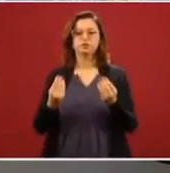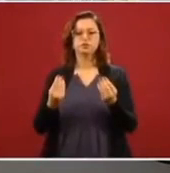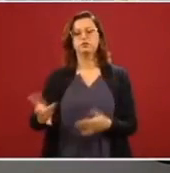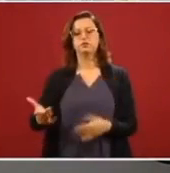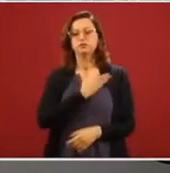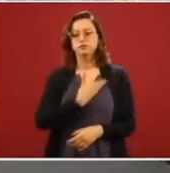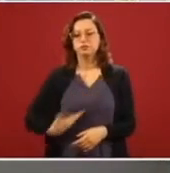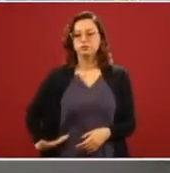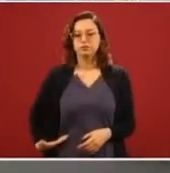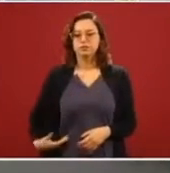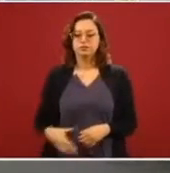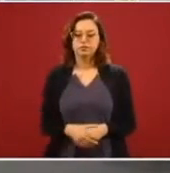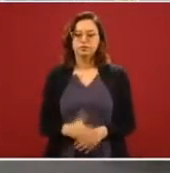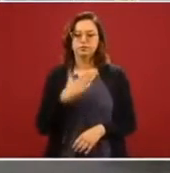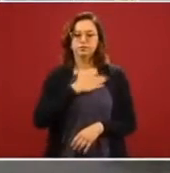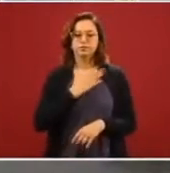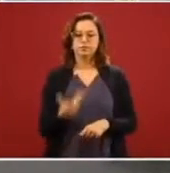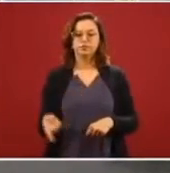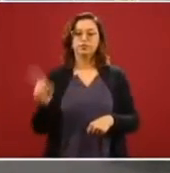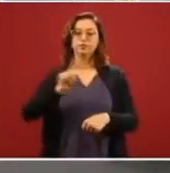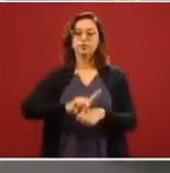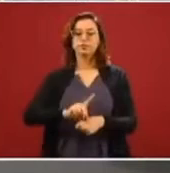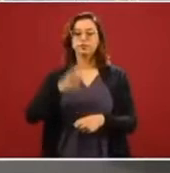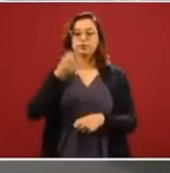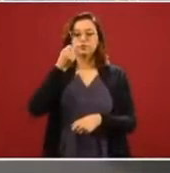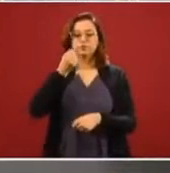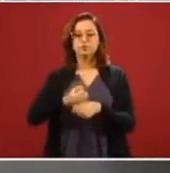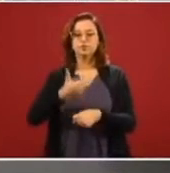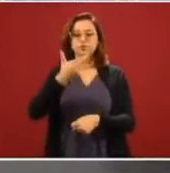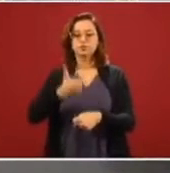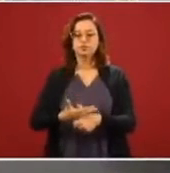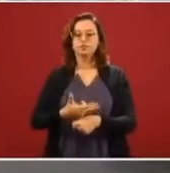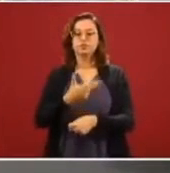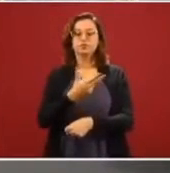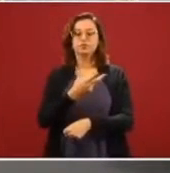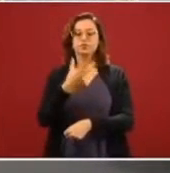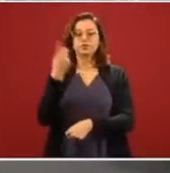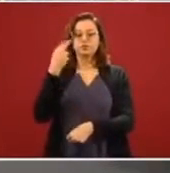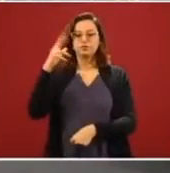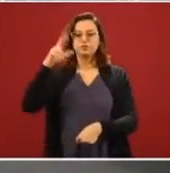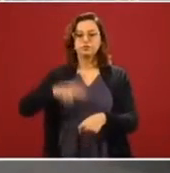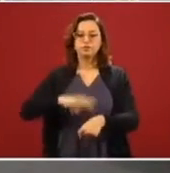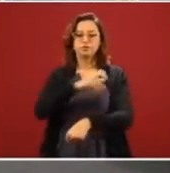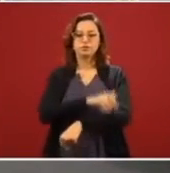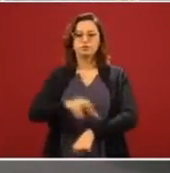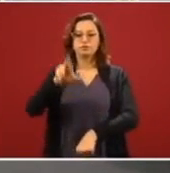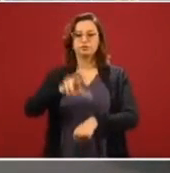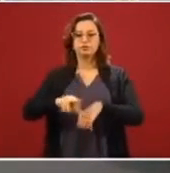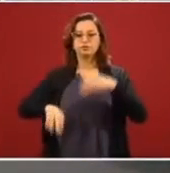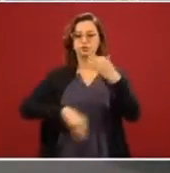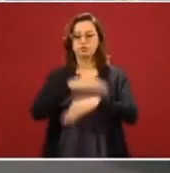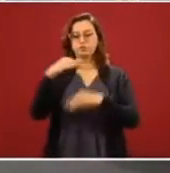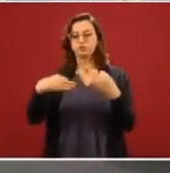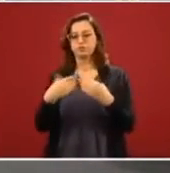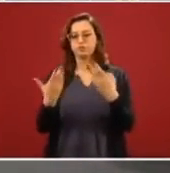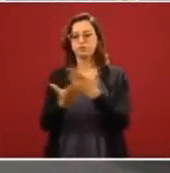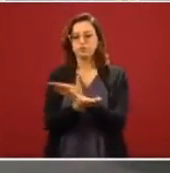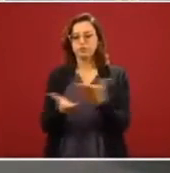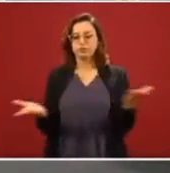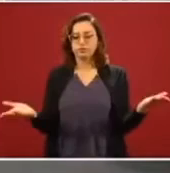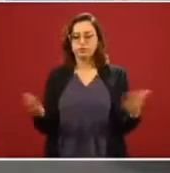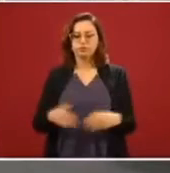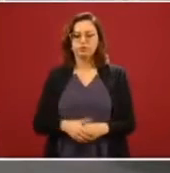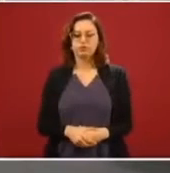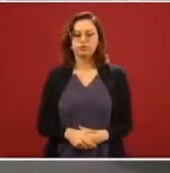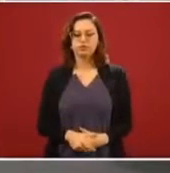you, Mr. President. Muy buenos días, And a very secretario, good day, directores, Mr. coordinador. Secretary, Muy buenos días, tengan todas y todos ustedes. secretaries, all of